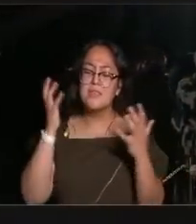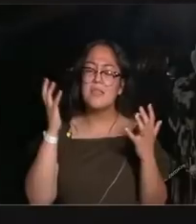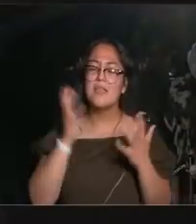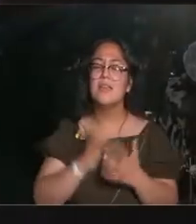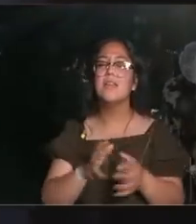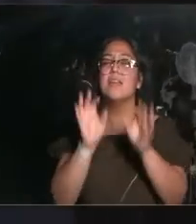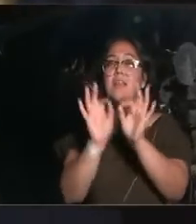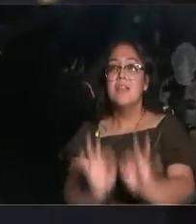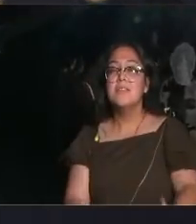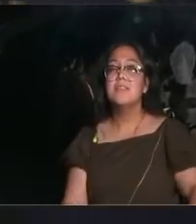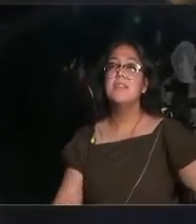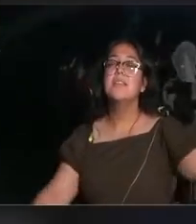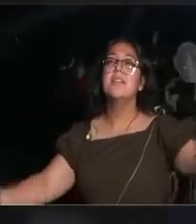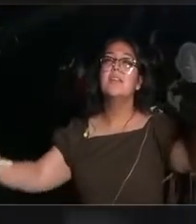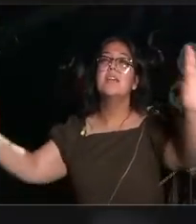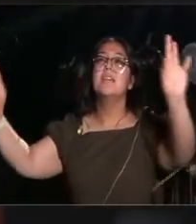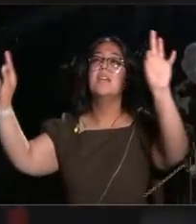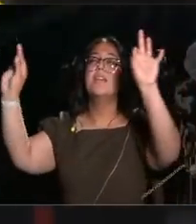impresionante,